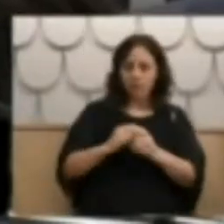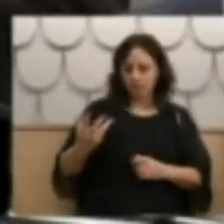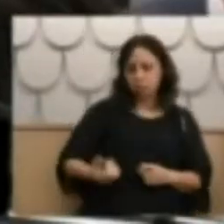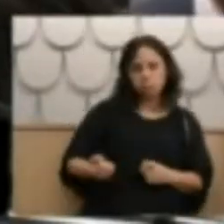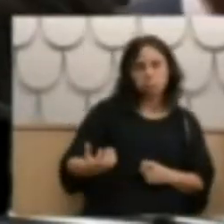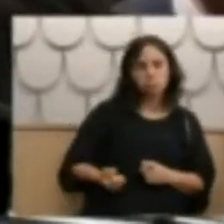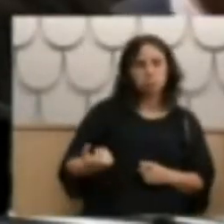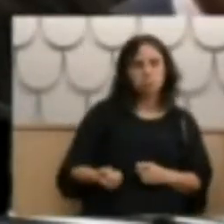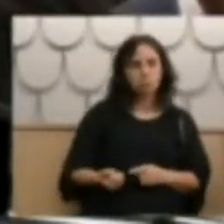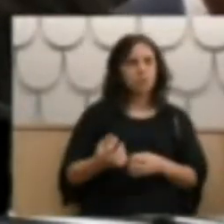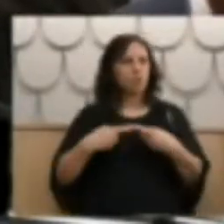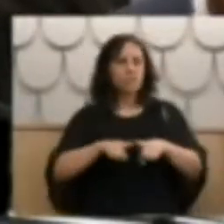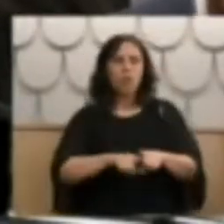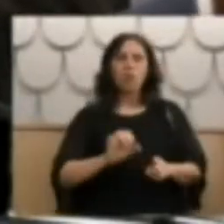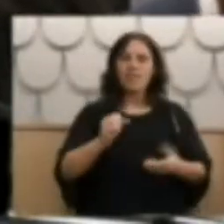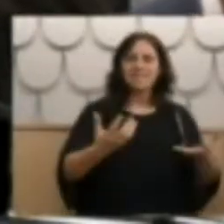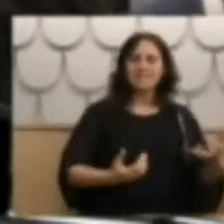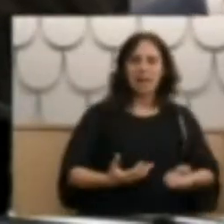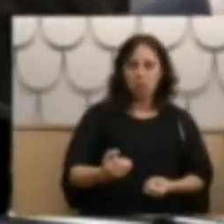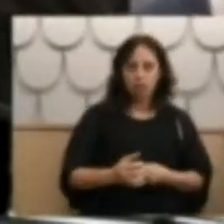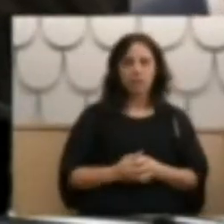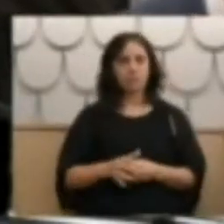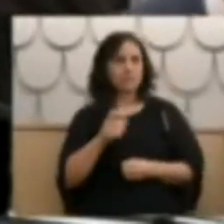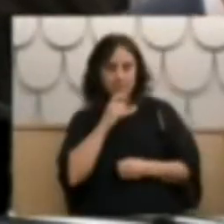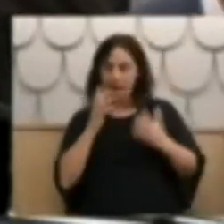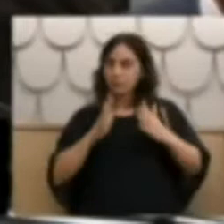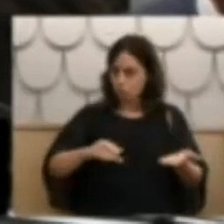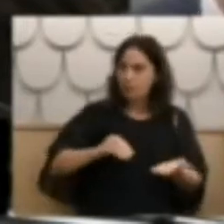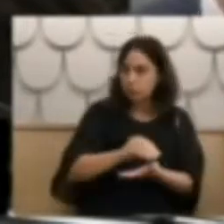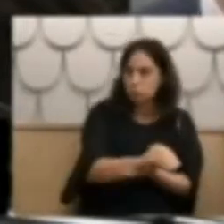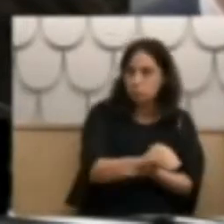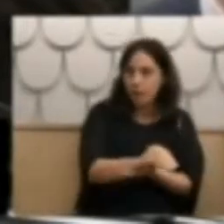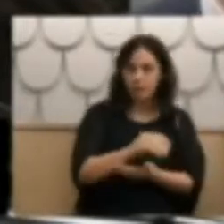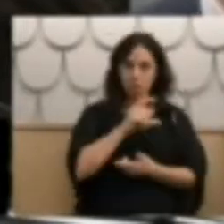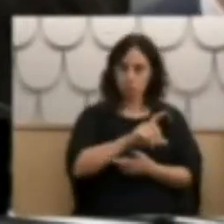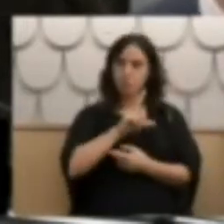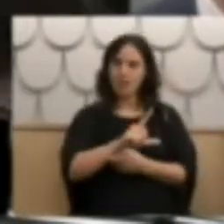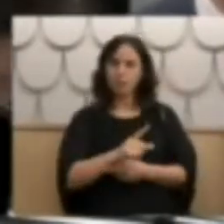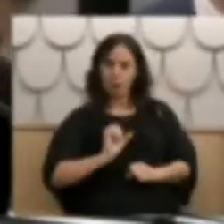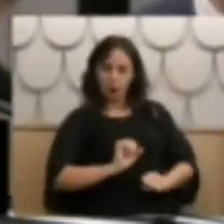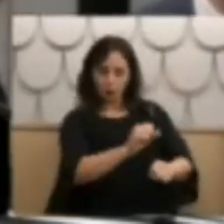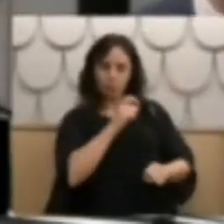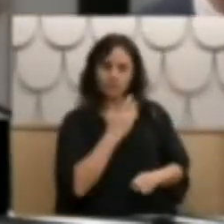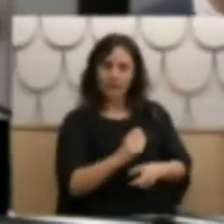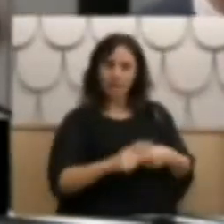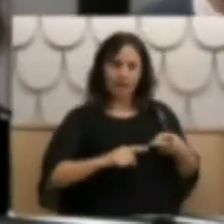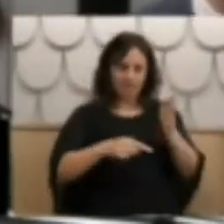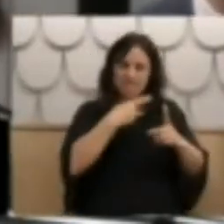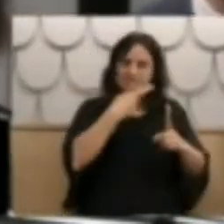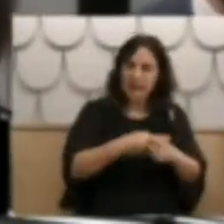salary. For the record, there are staff to pay, and Cooper Legal have staff, taxes to